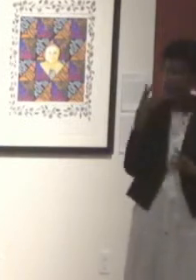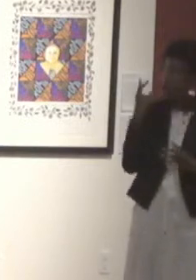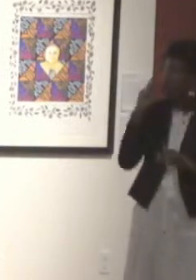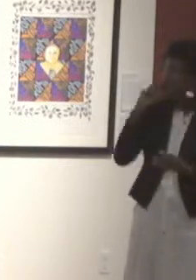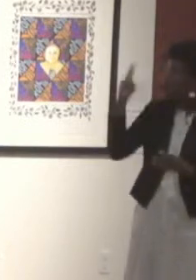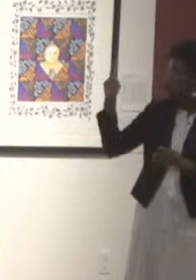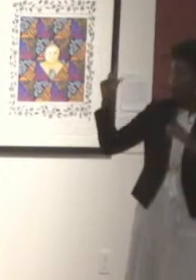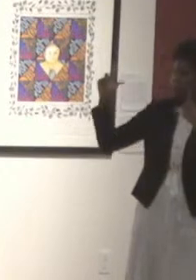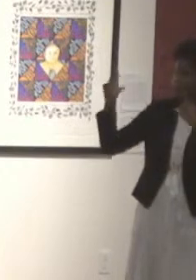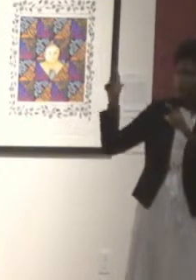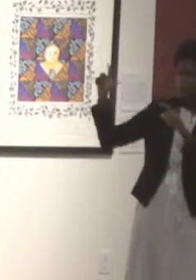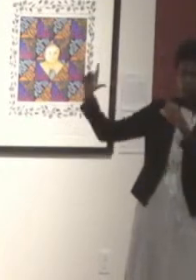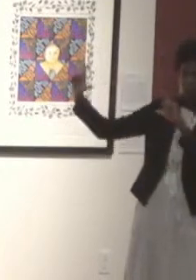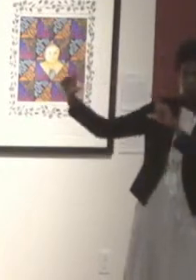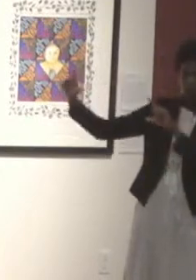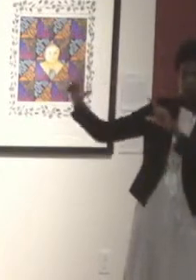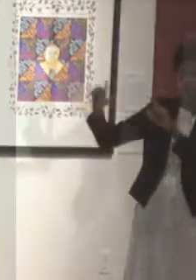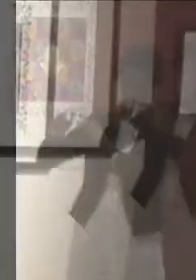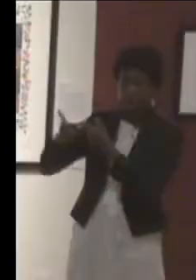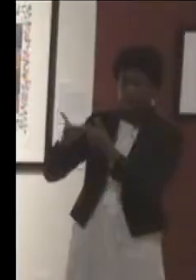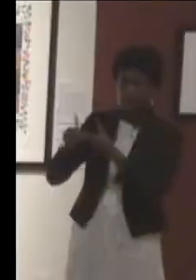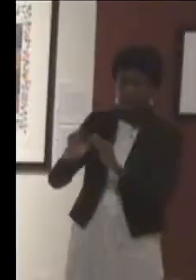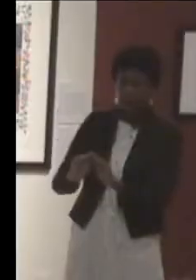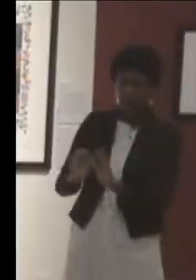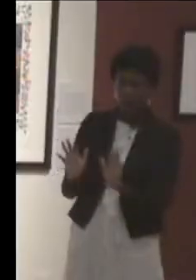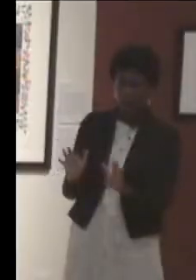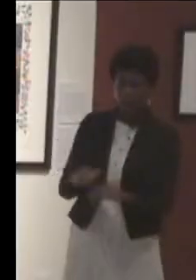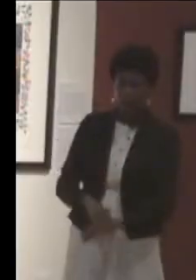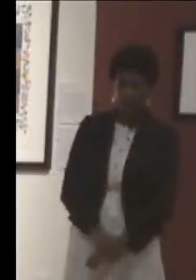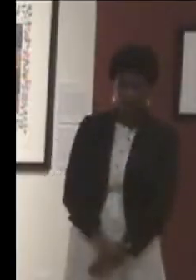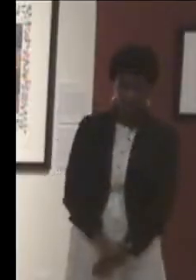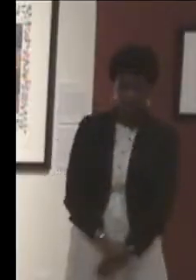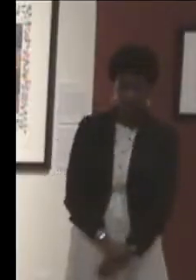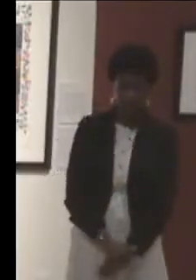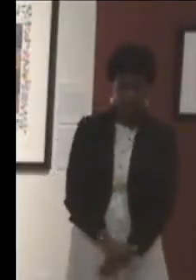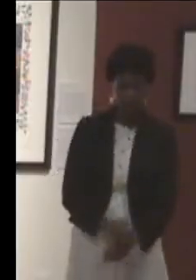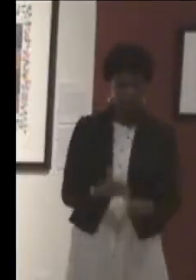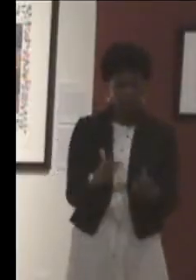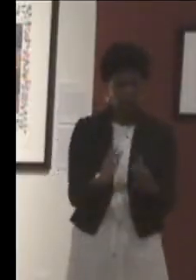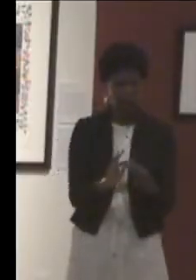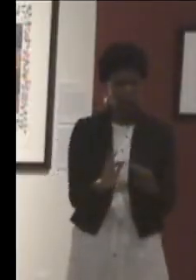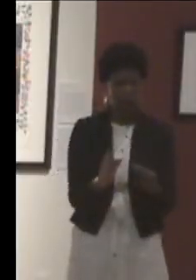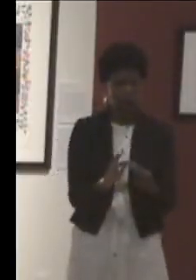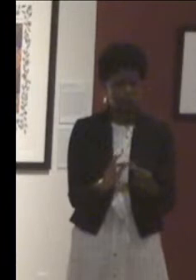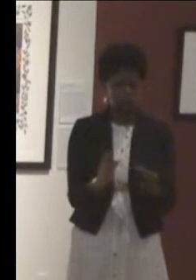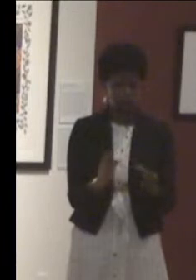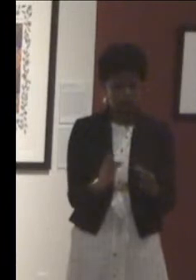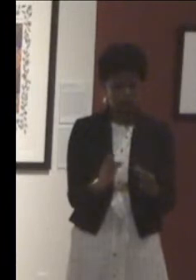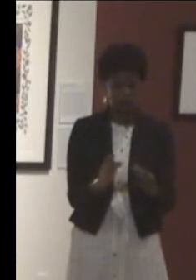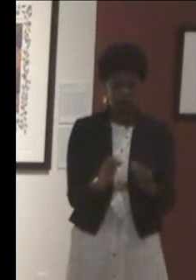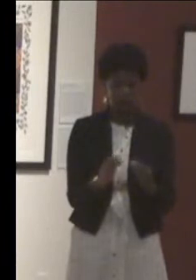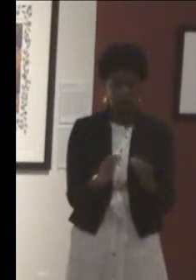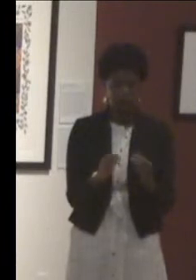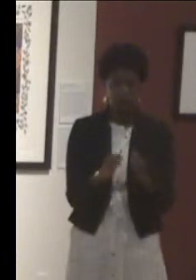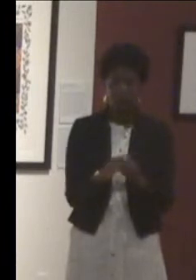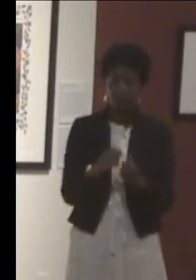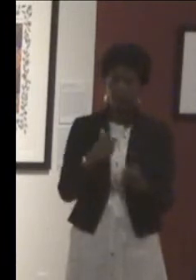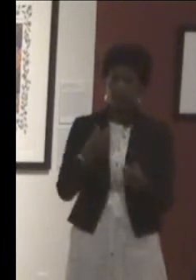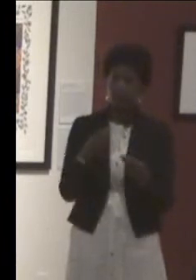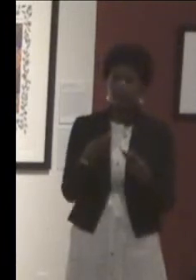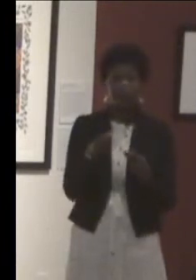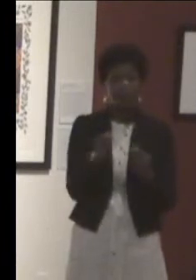images a little bit more clearly tonight. I want to start us off with a land